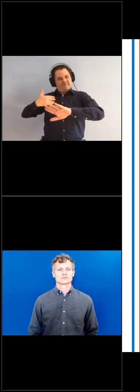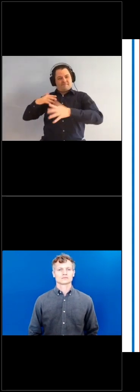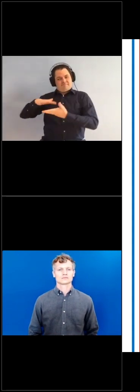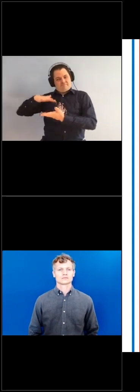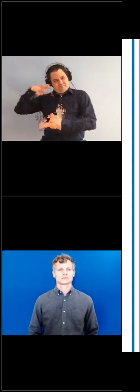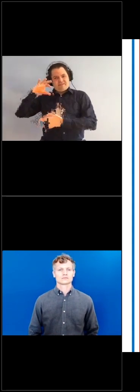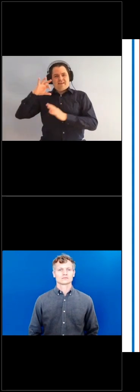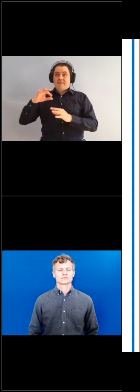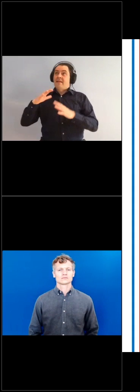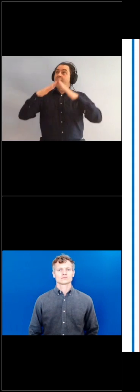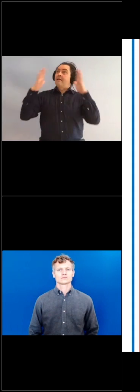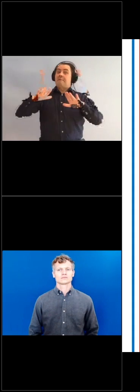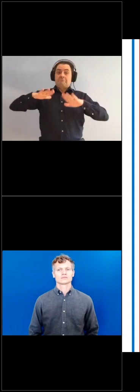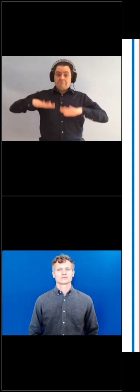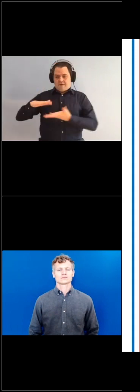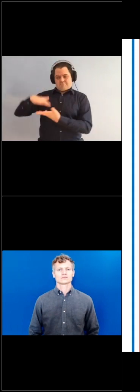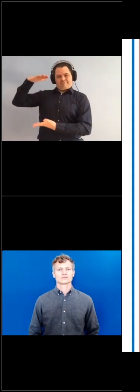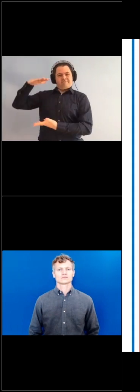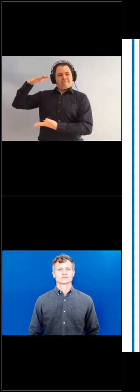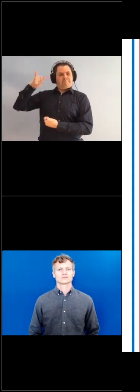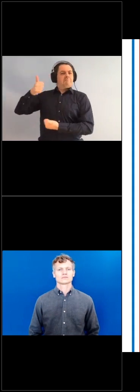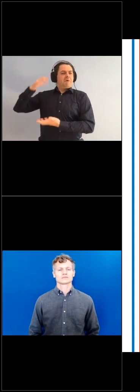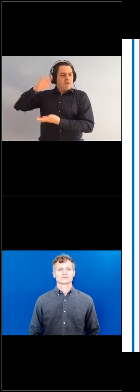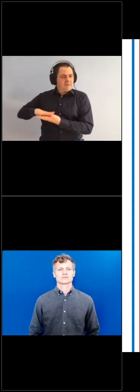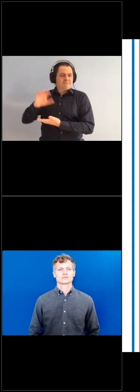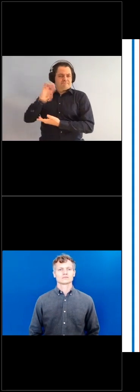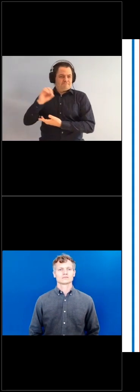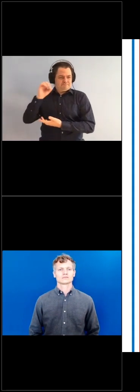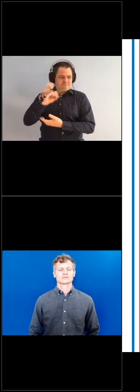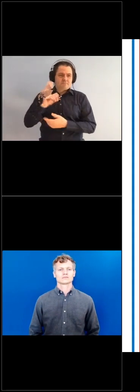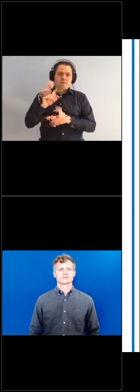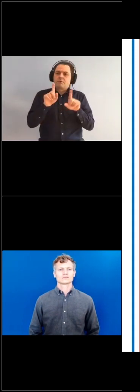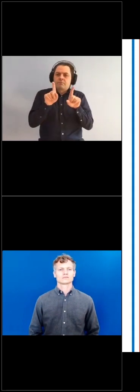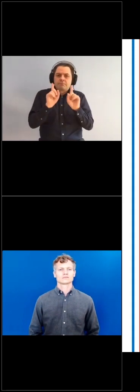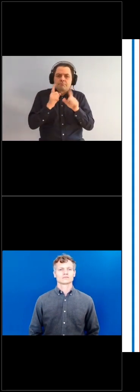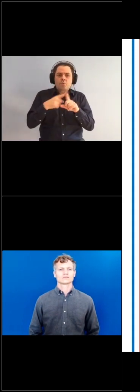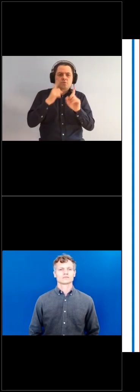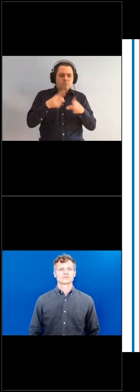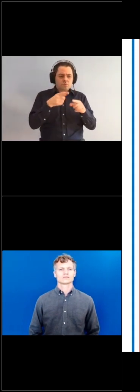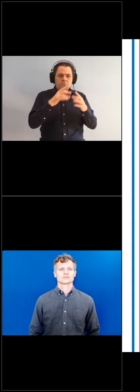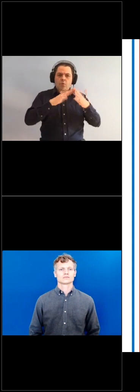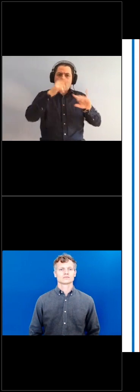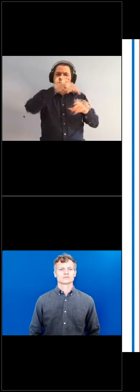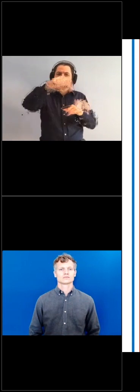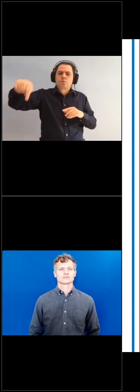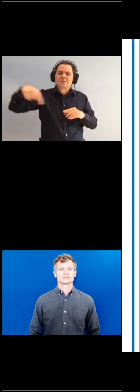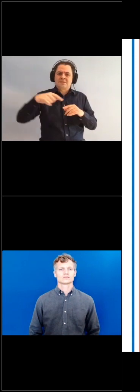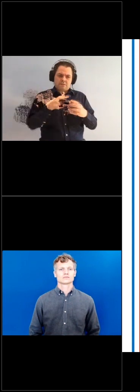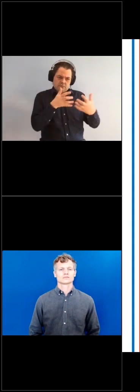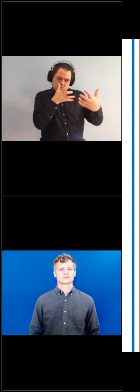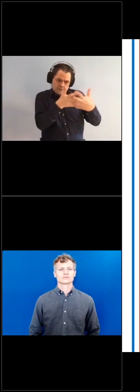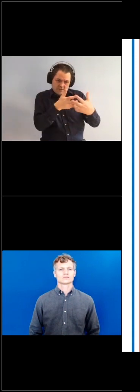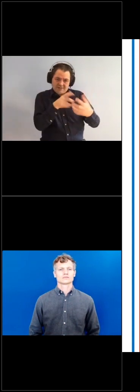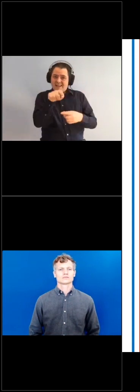different actors to adapt their interventions to fit the different needs of the communities that are in front of us. So,